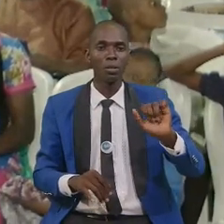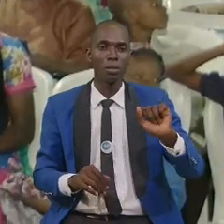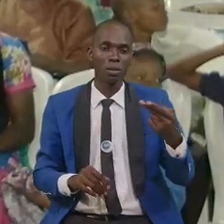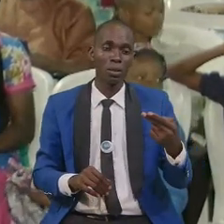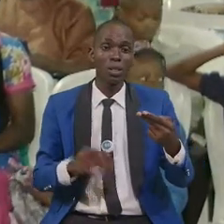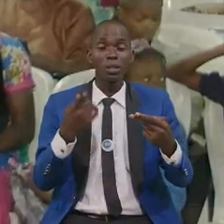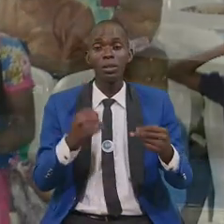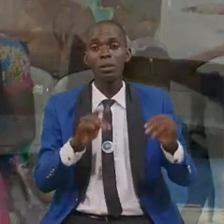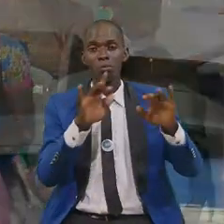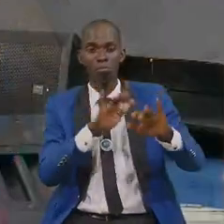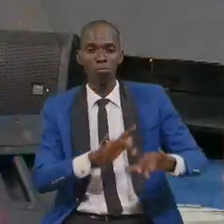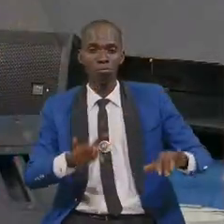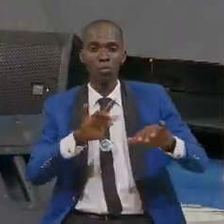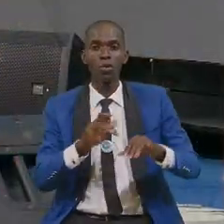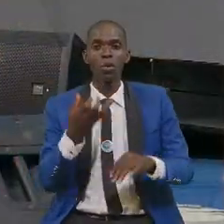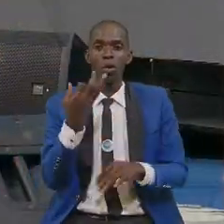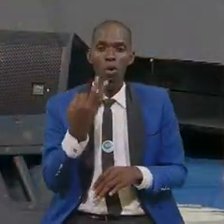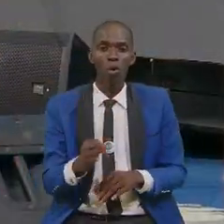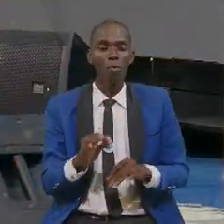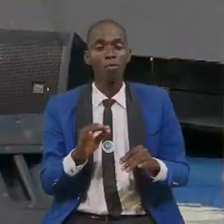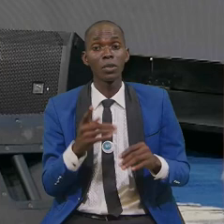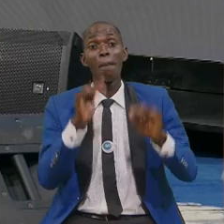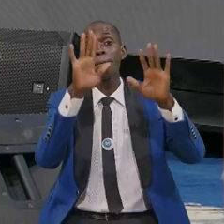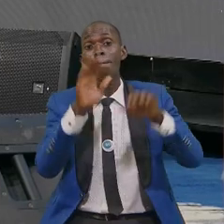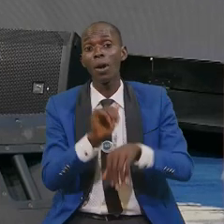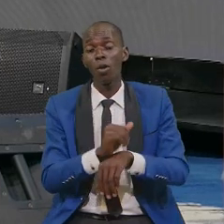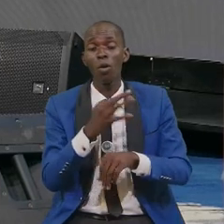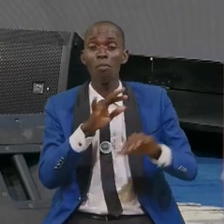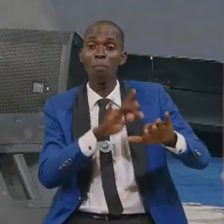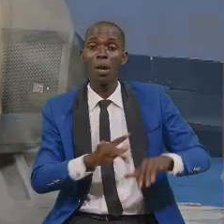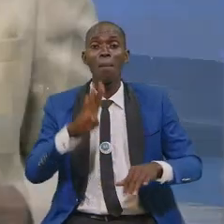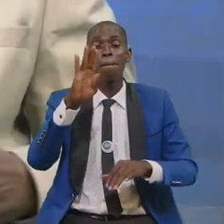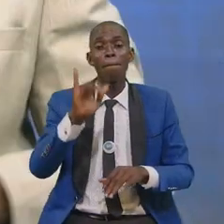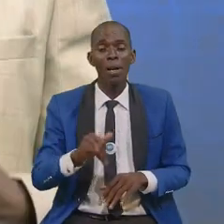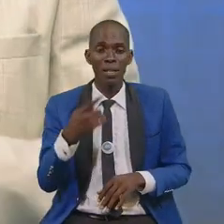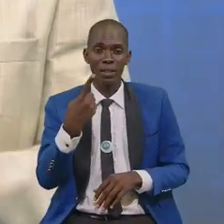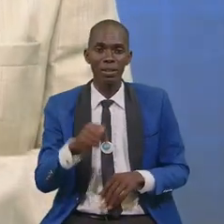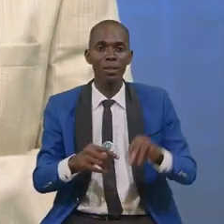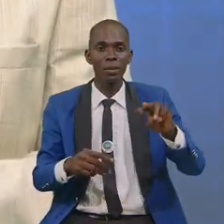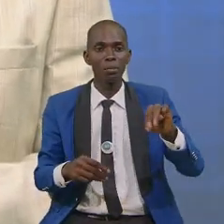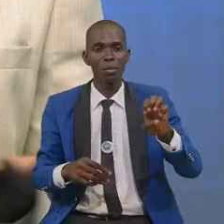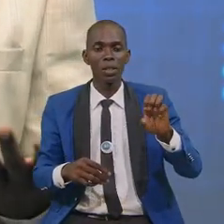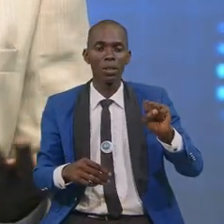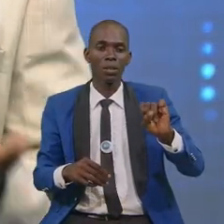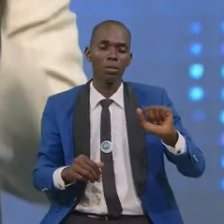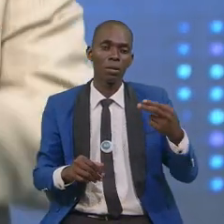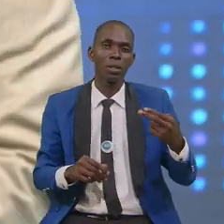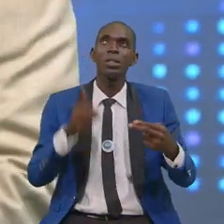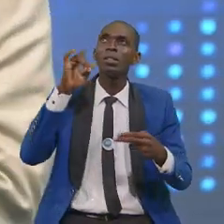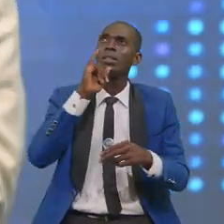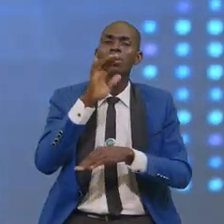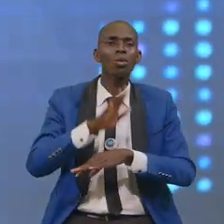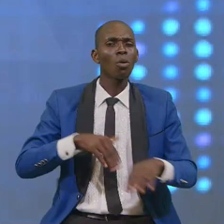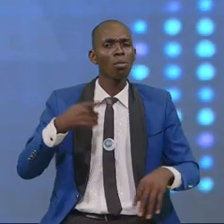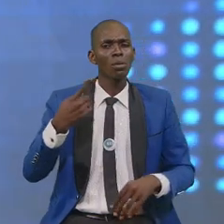miracles of mercy by the Messiah is called the Messiah. Why? Look at